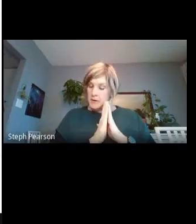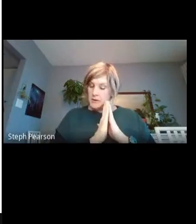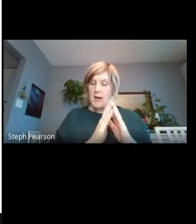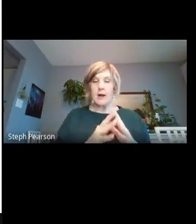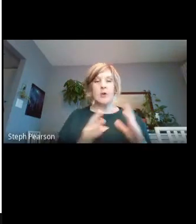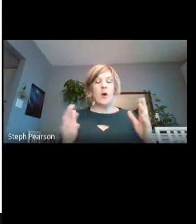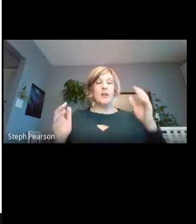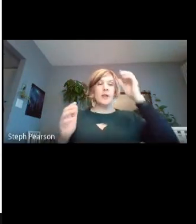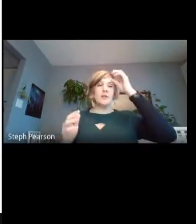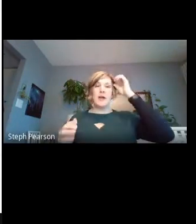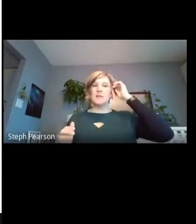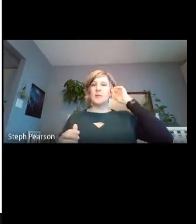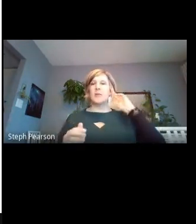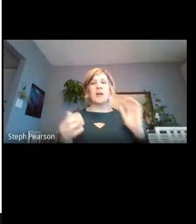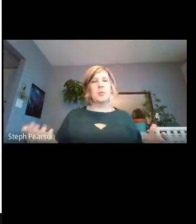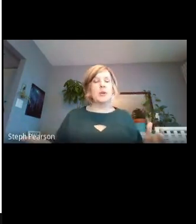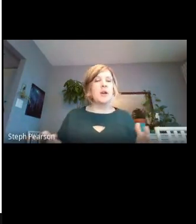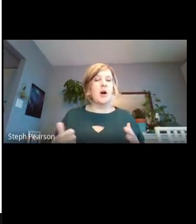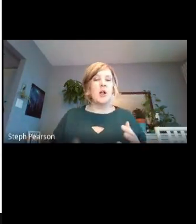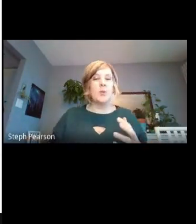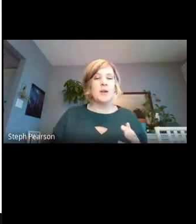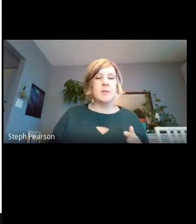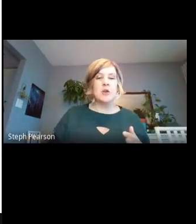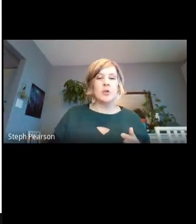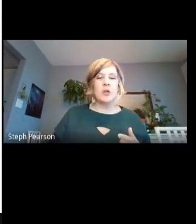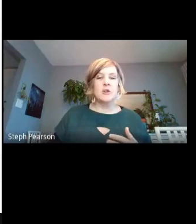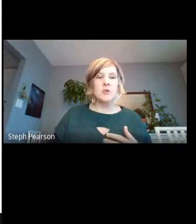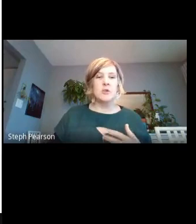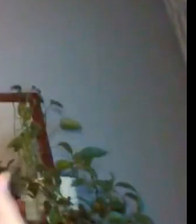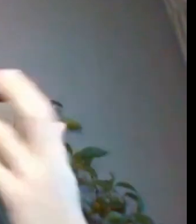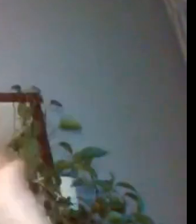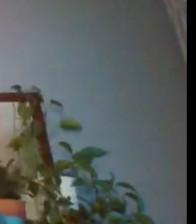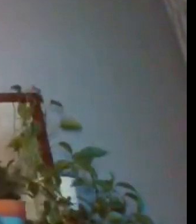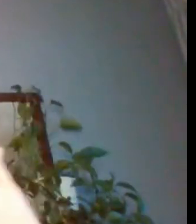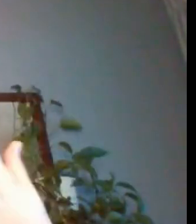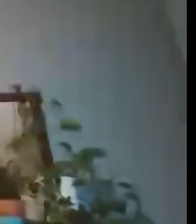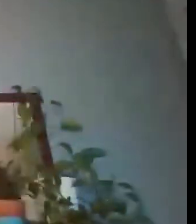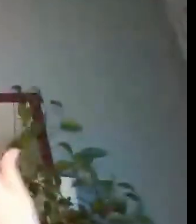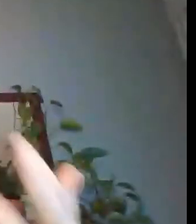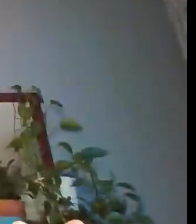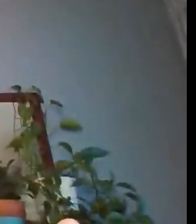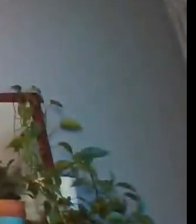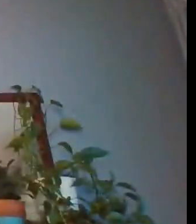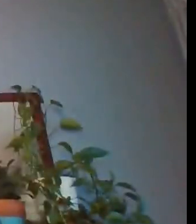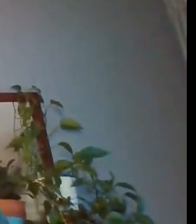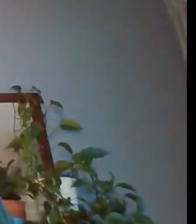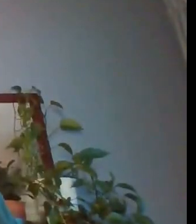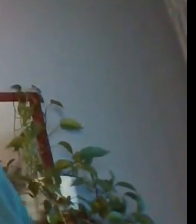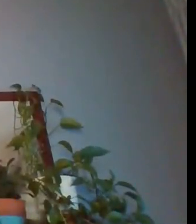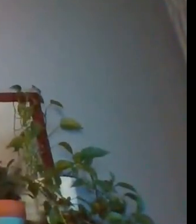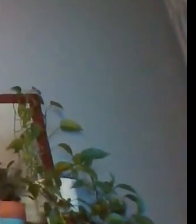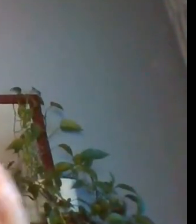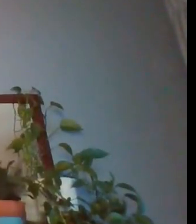yeah so i think that's that's really all i wanted to make sure that you you knew is available to you